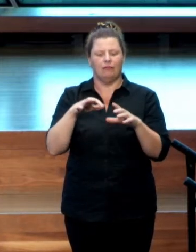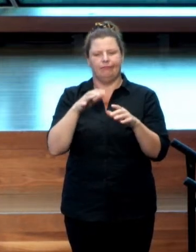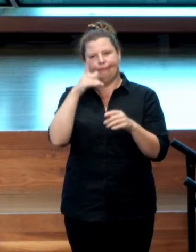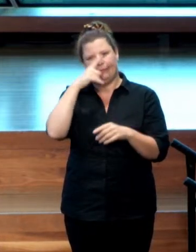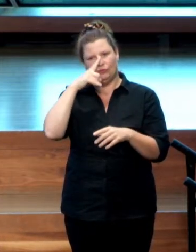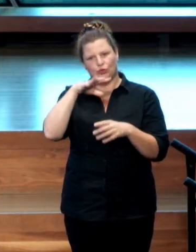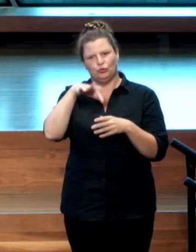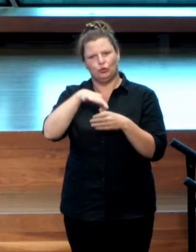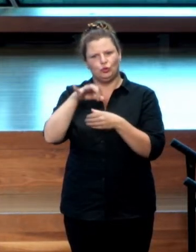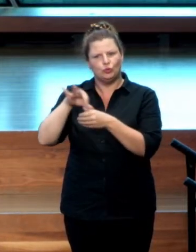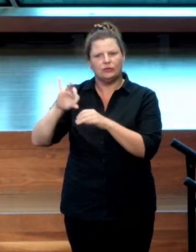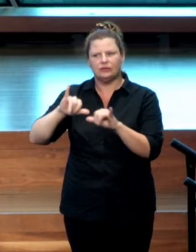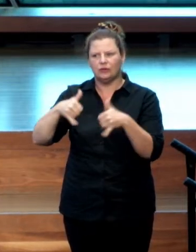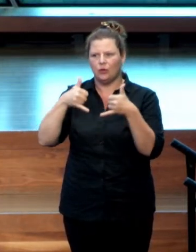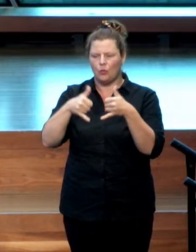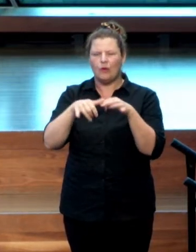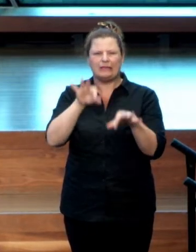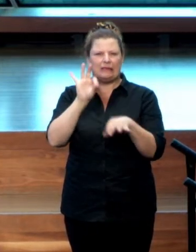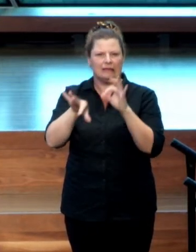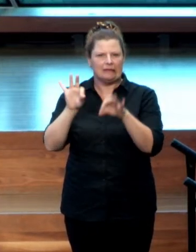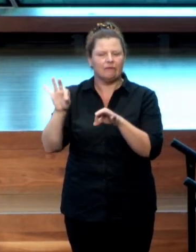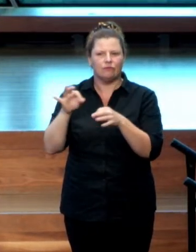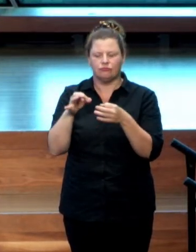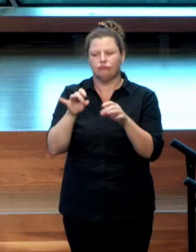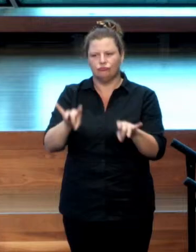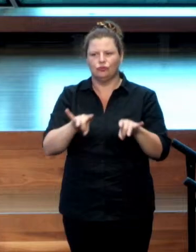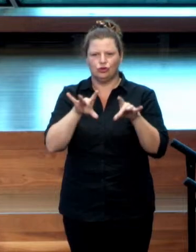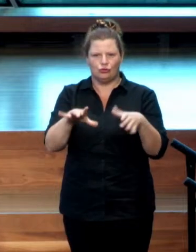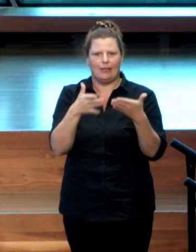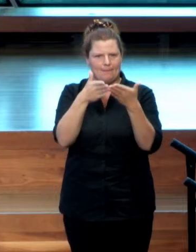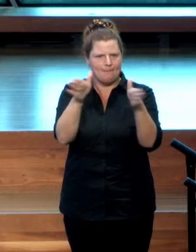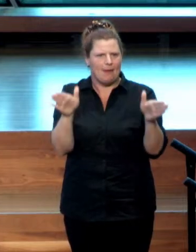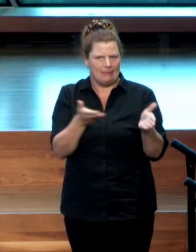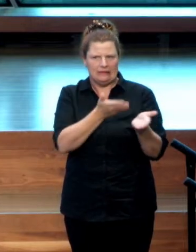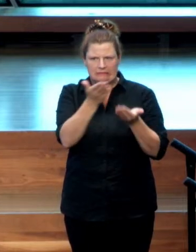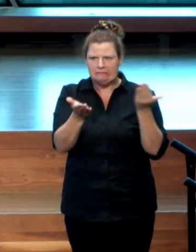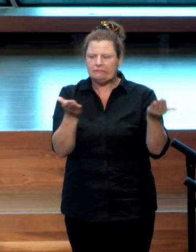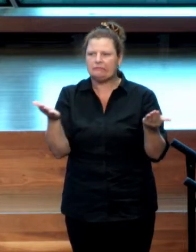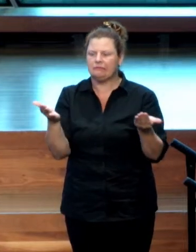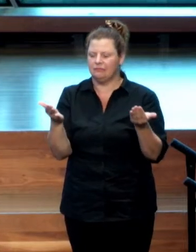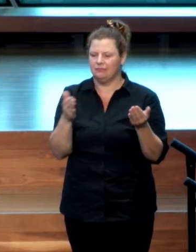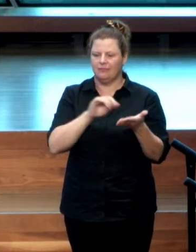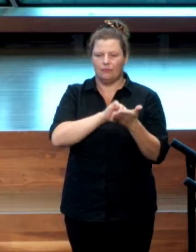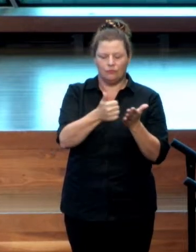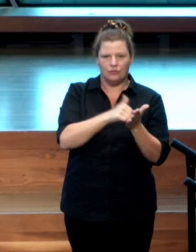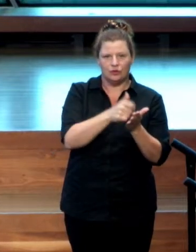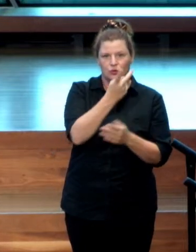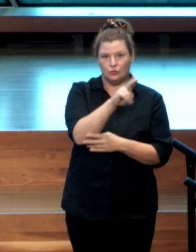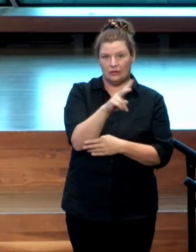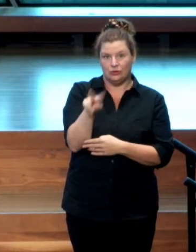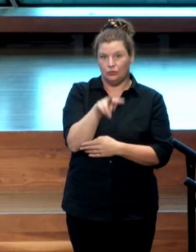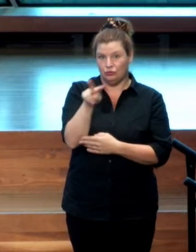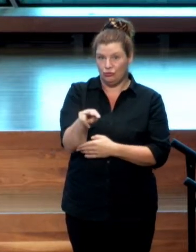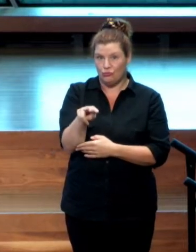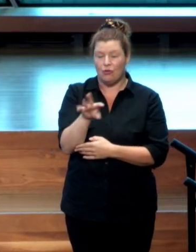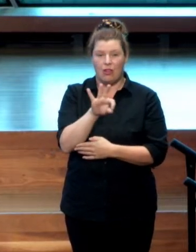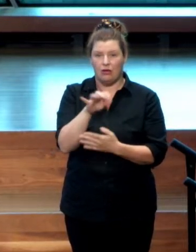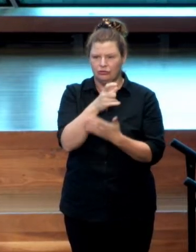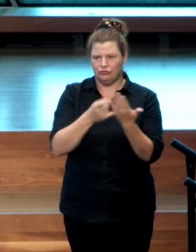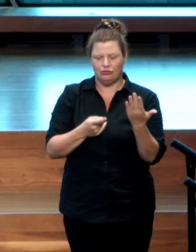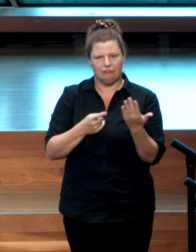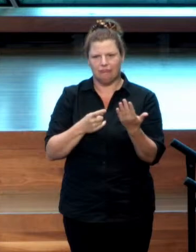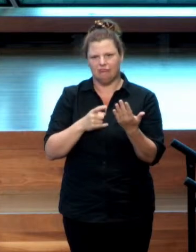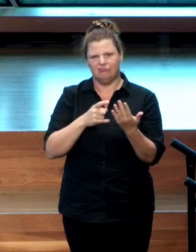is selected by the Australian public, with people voting for their favorite work published in 2022, not just those on the